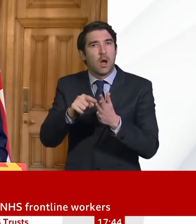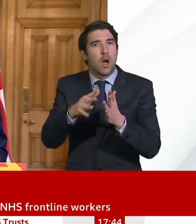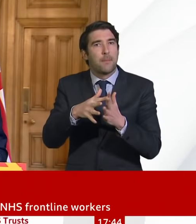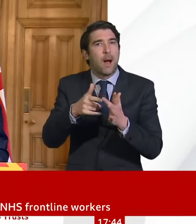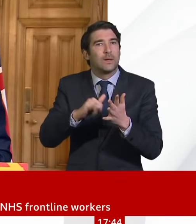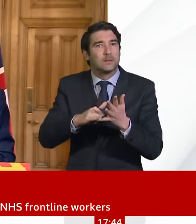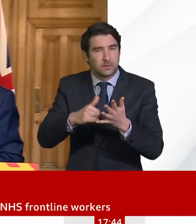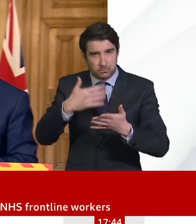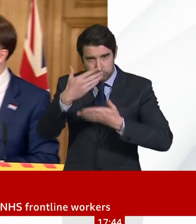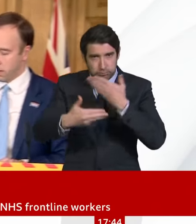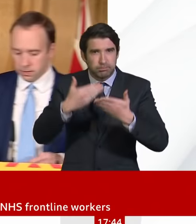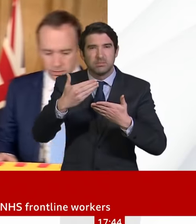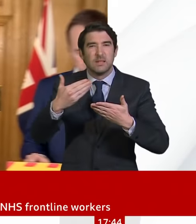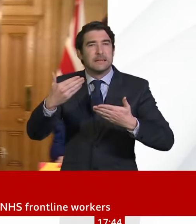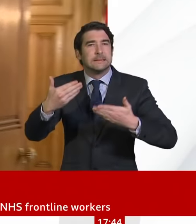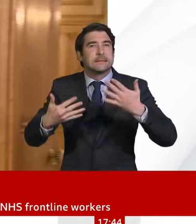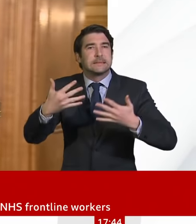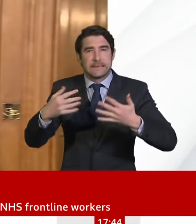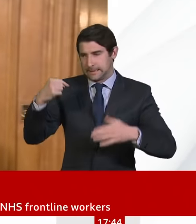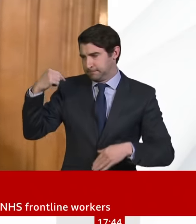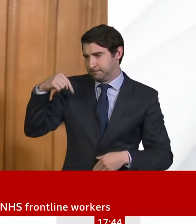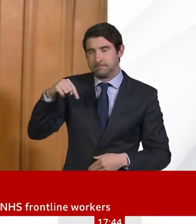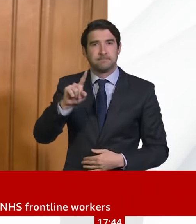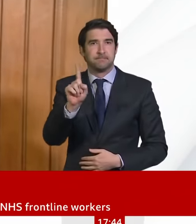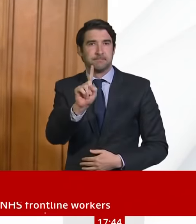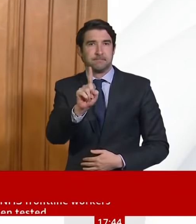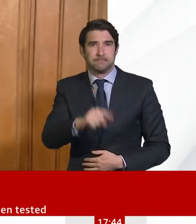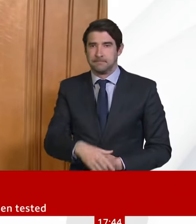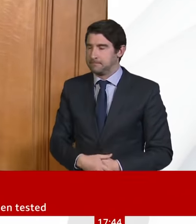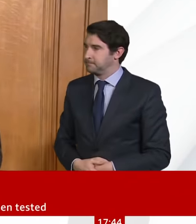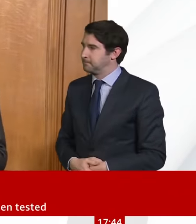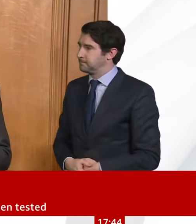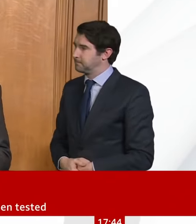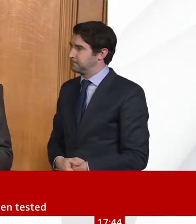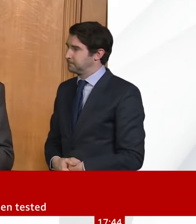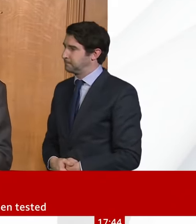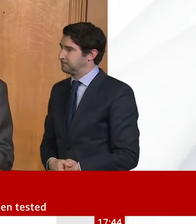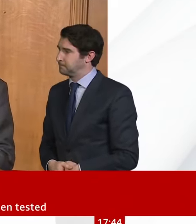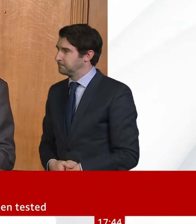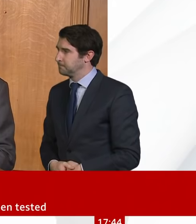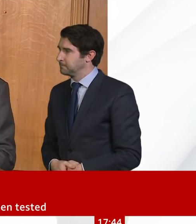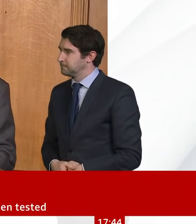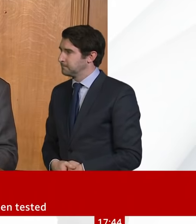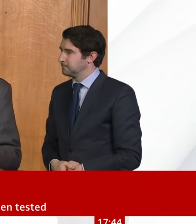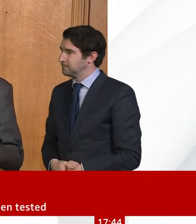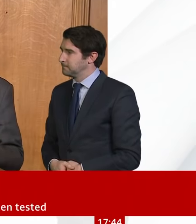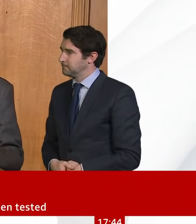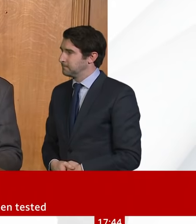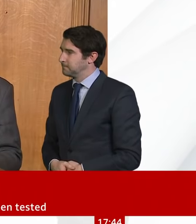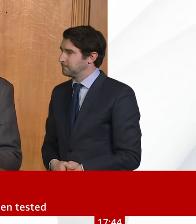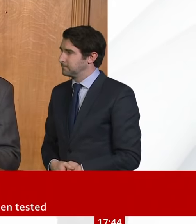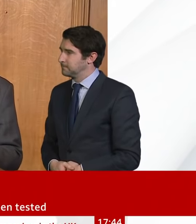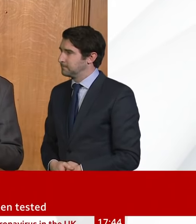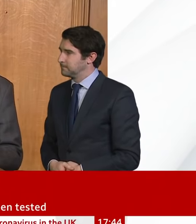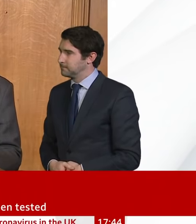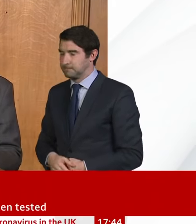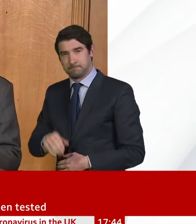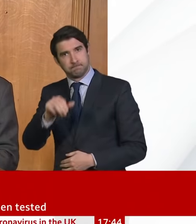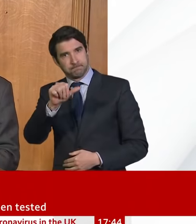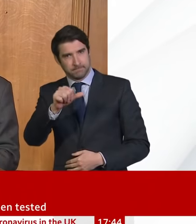fight against coronavirus. Steve. Thank you, Matt. I'd like to update you with some of the information that we have